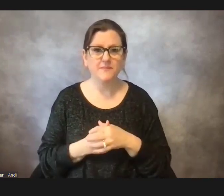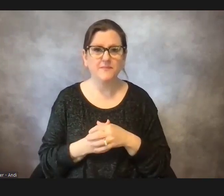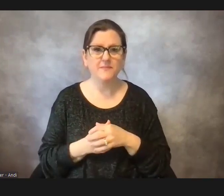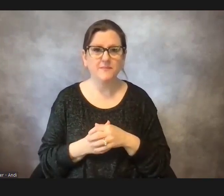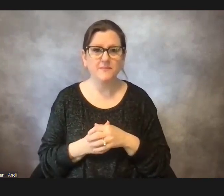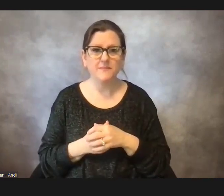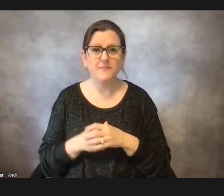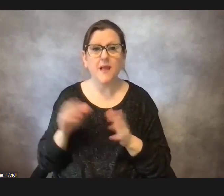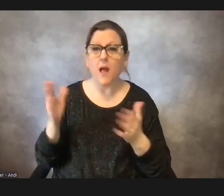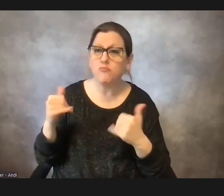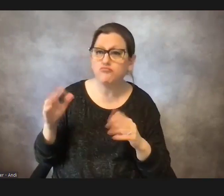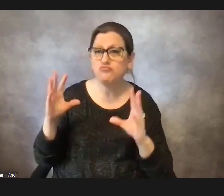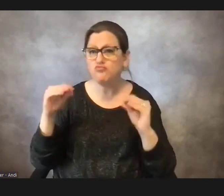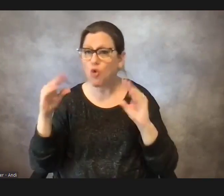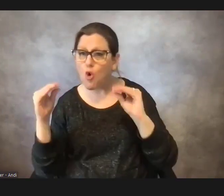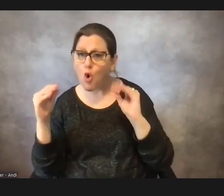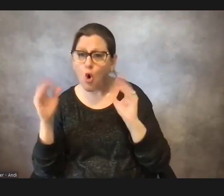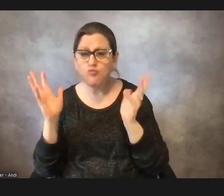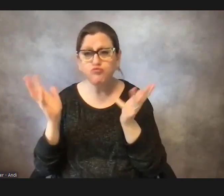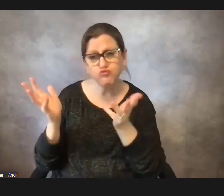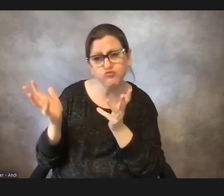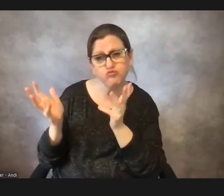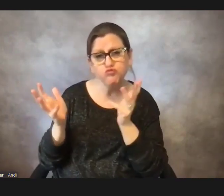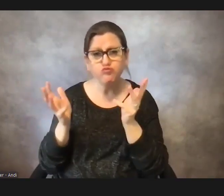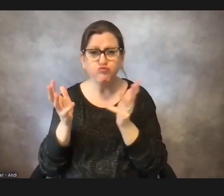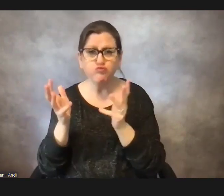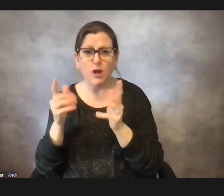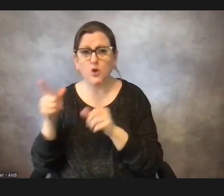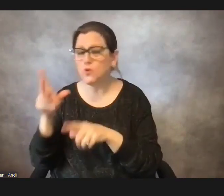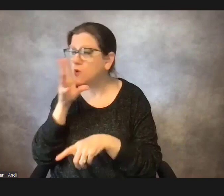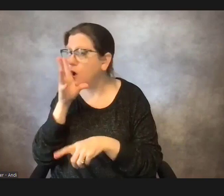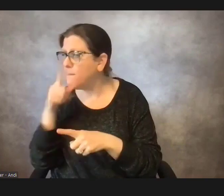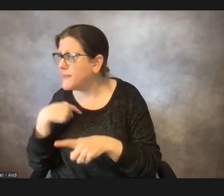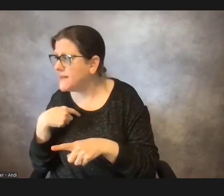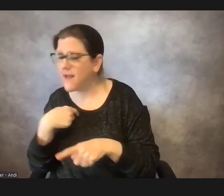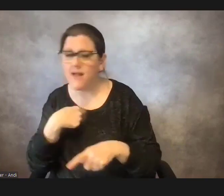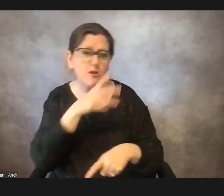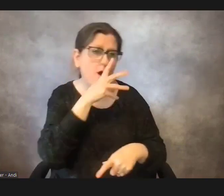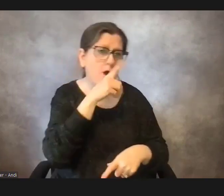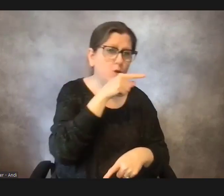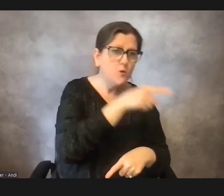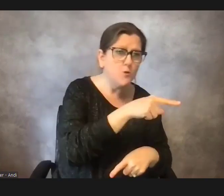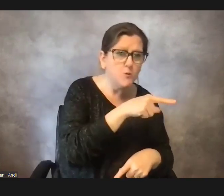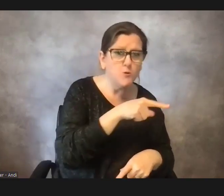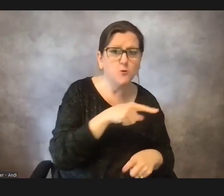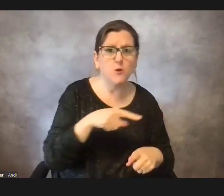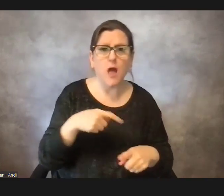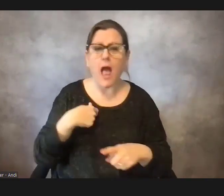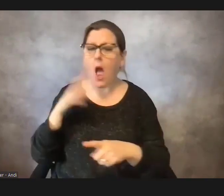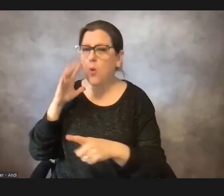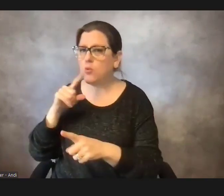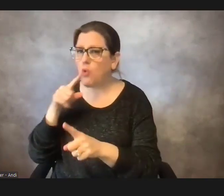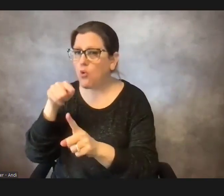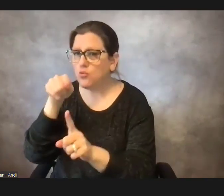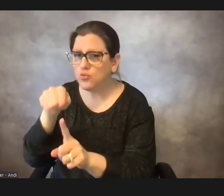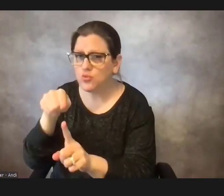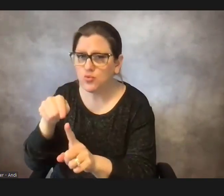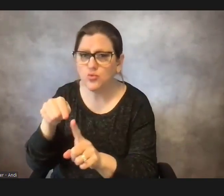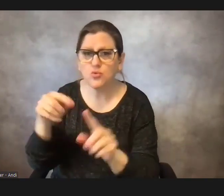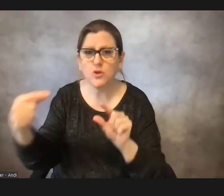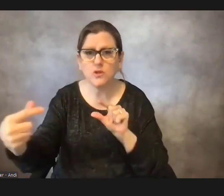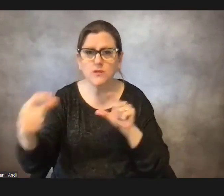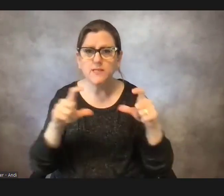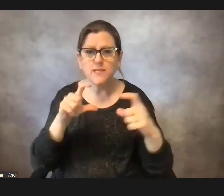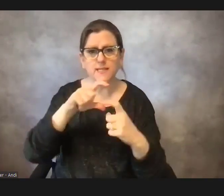You talk to me. Oh, I'll talk to you. And I'll talk to you. And I'll talk to you. And I will talk to